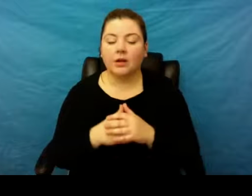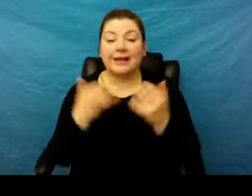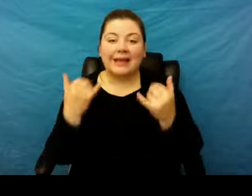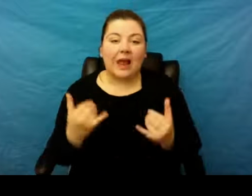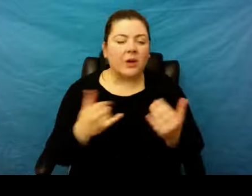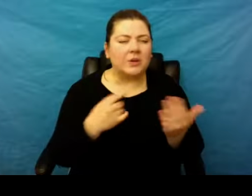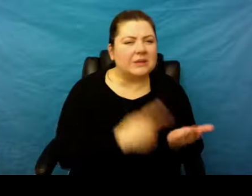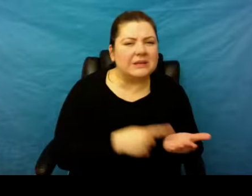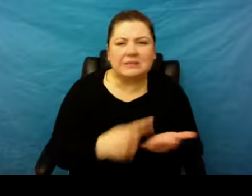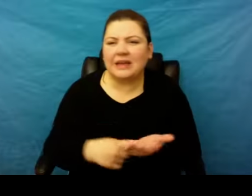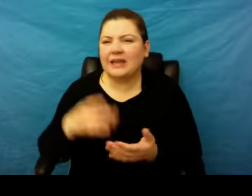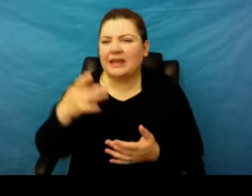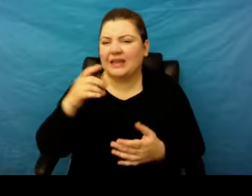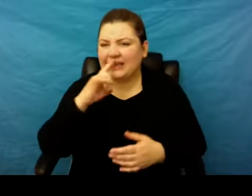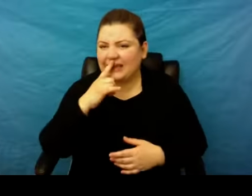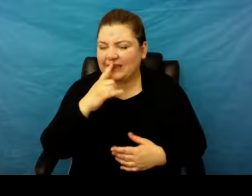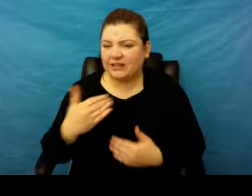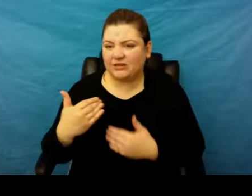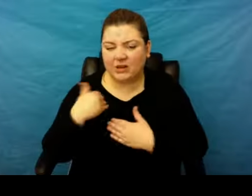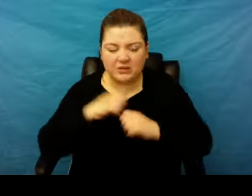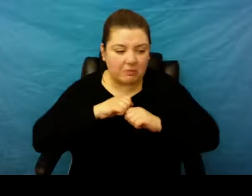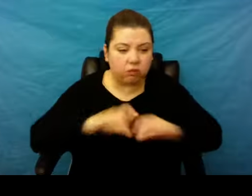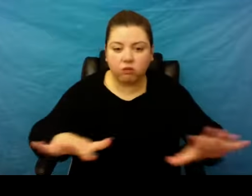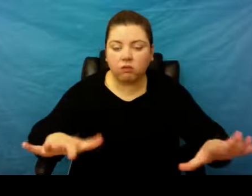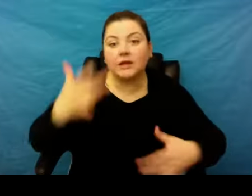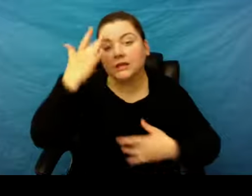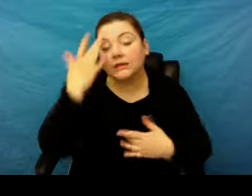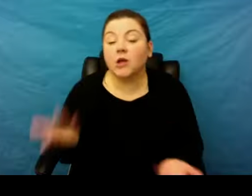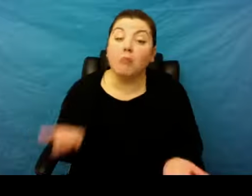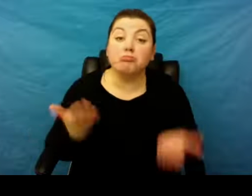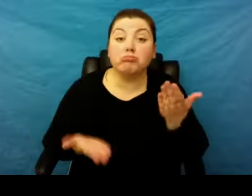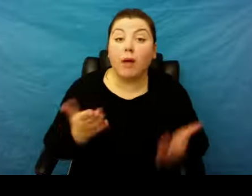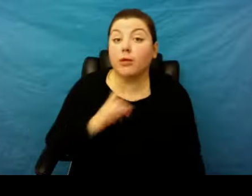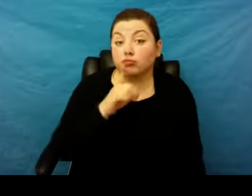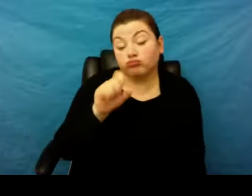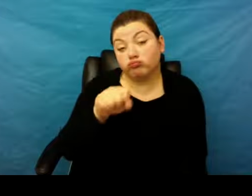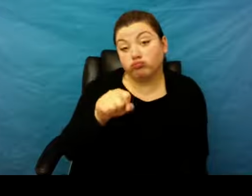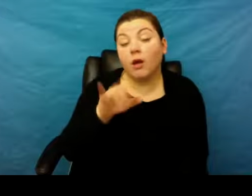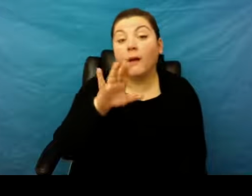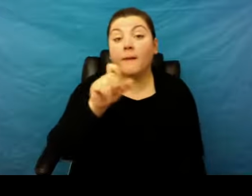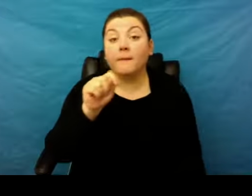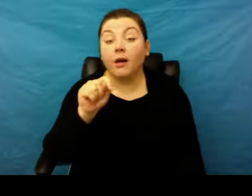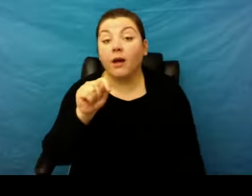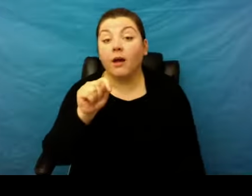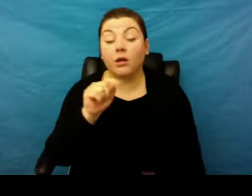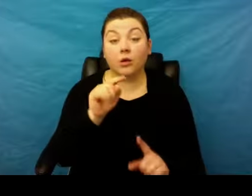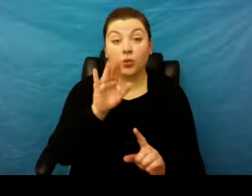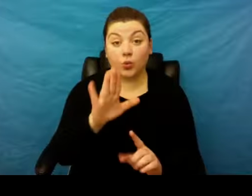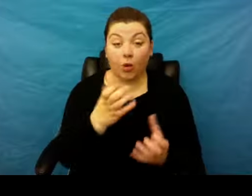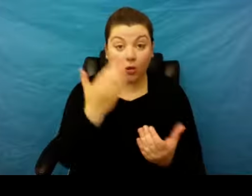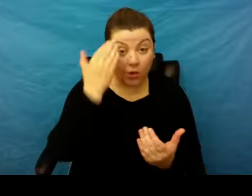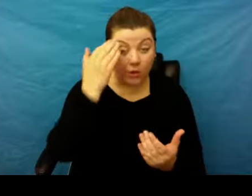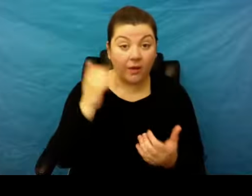about whether kids are transmitting this disease. It's probably true. But I think if the gist of the question is how does this